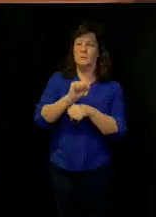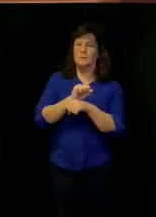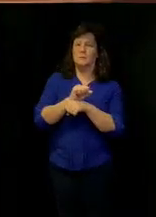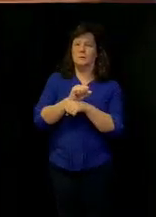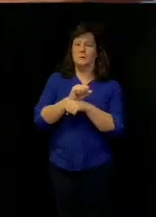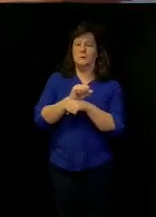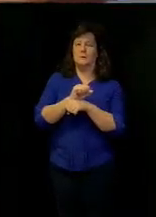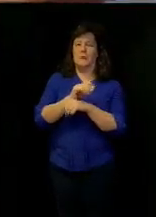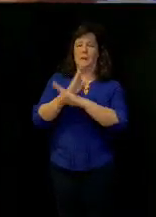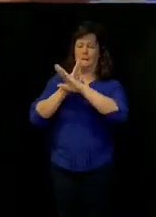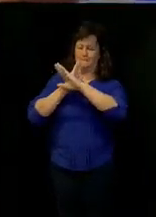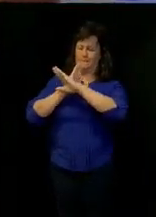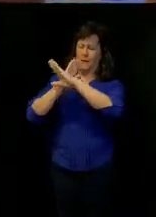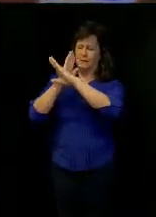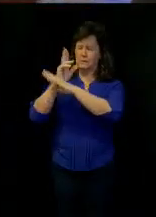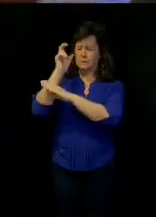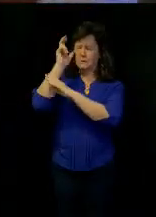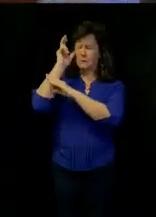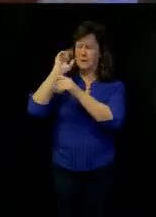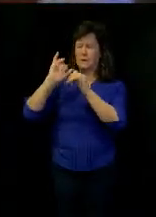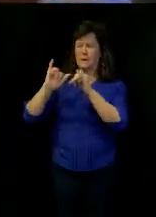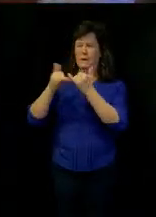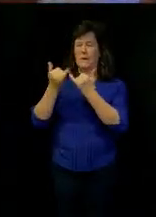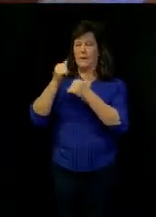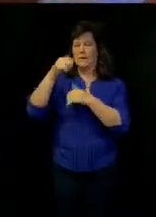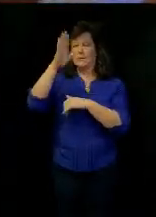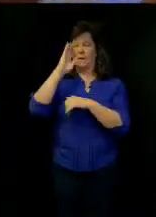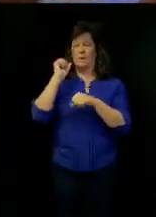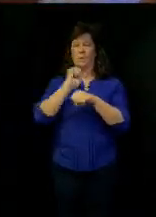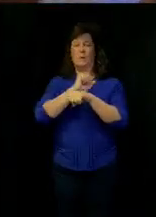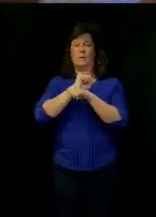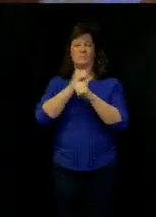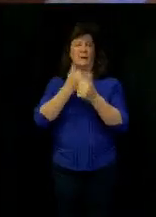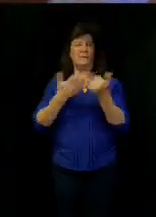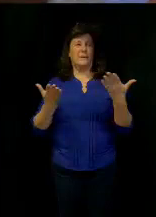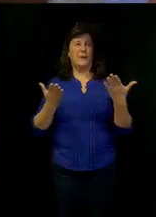up. That's how God turns all things together for our...